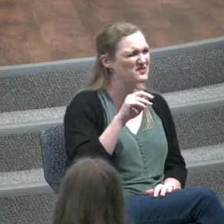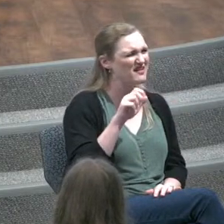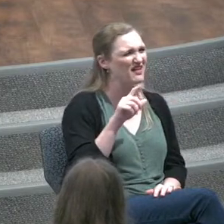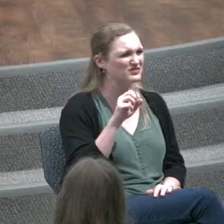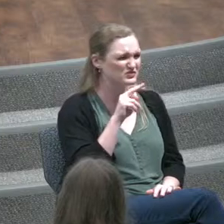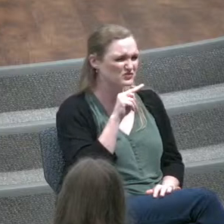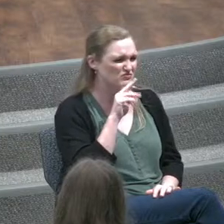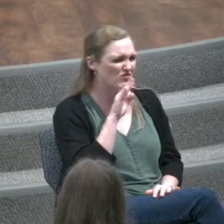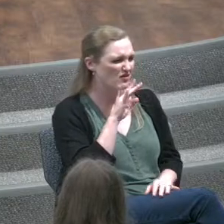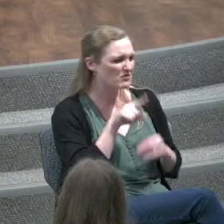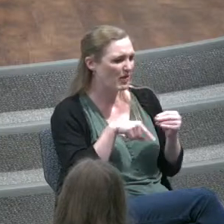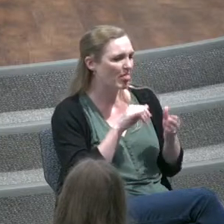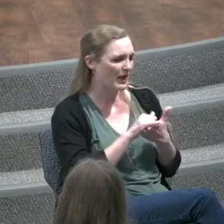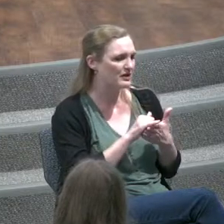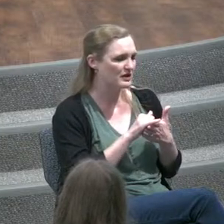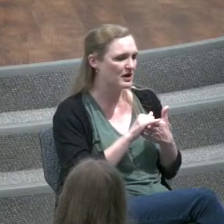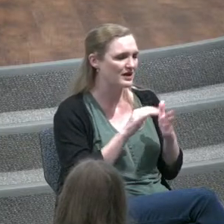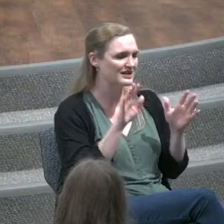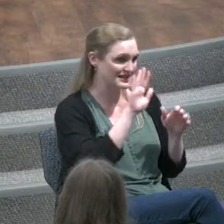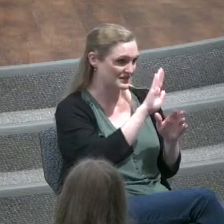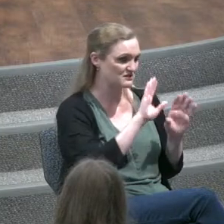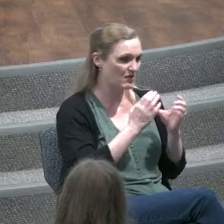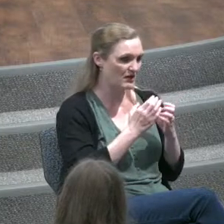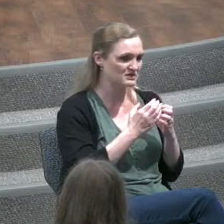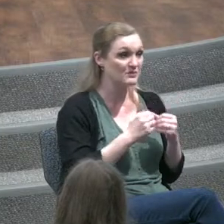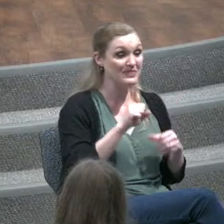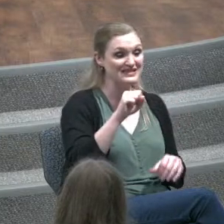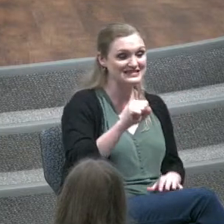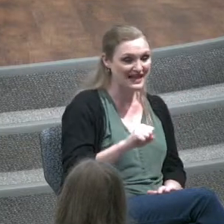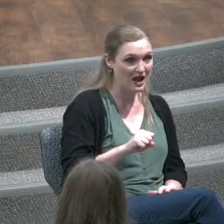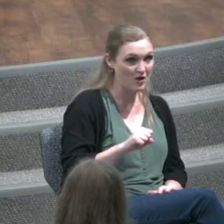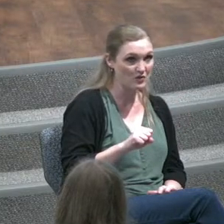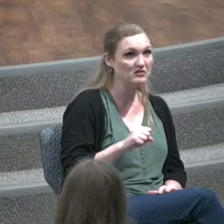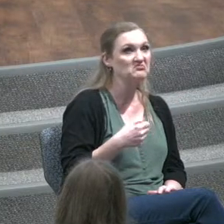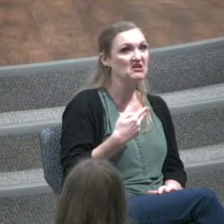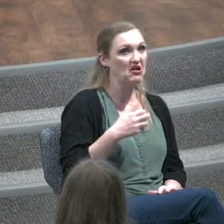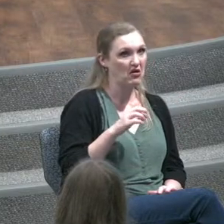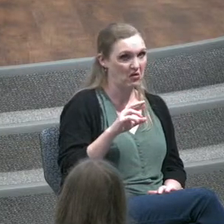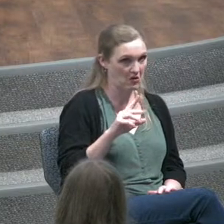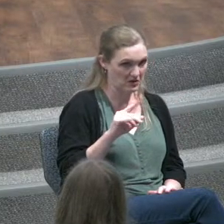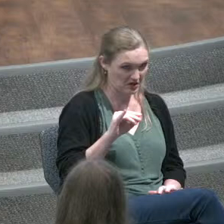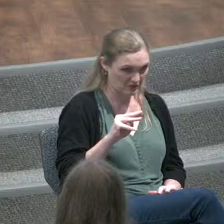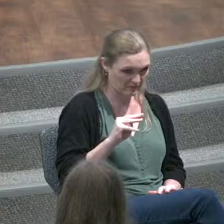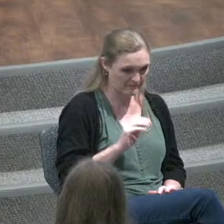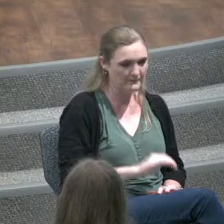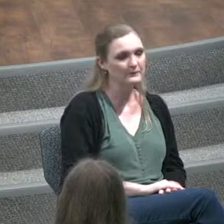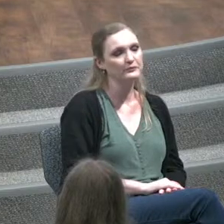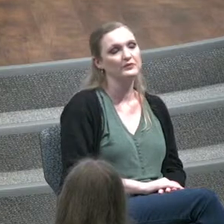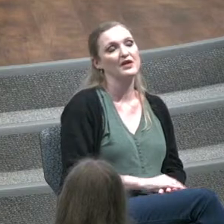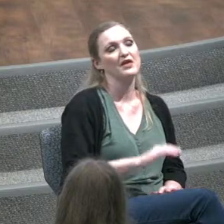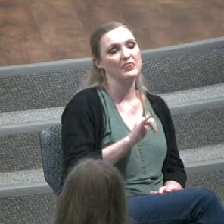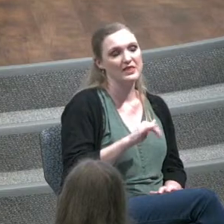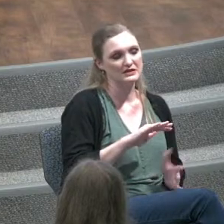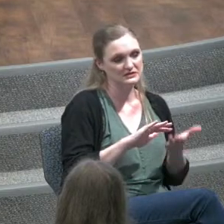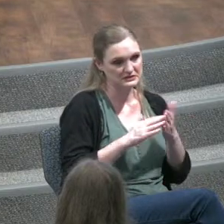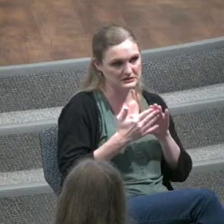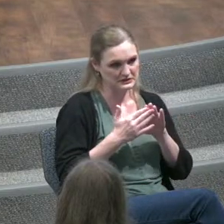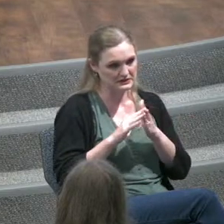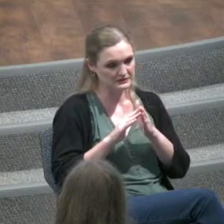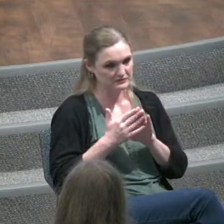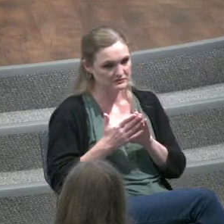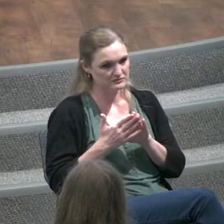mornings. But then just south of Jerusalem is this place known of as Herodium. And